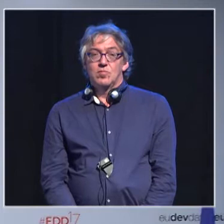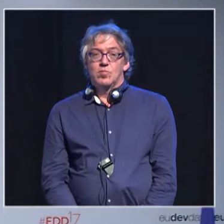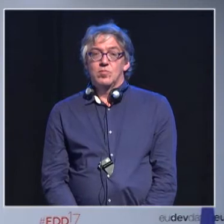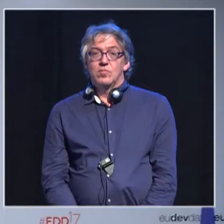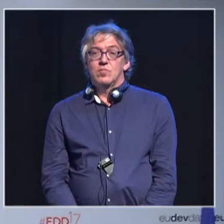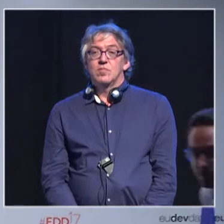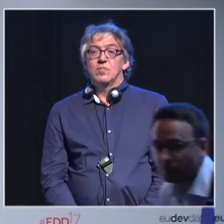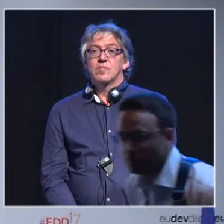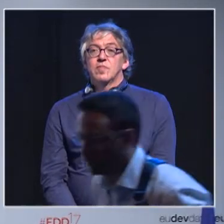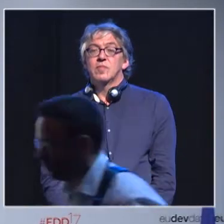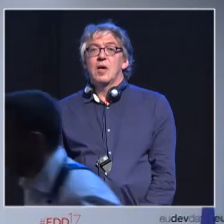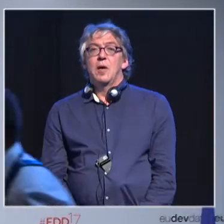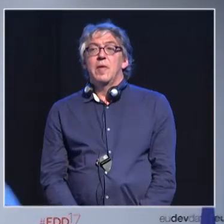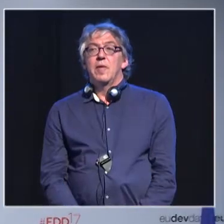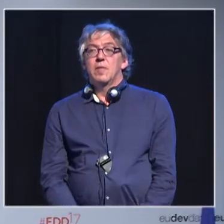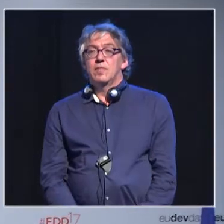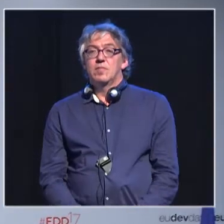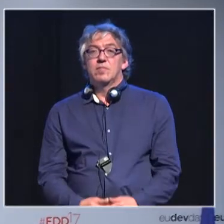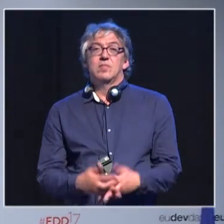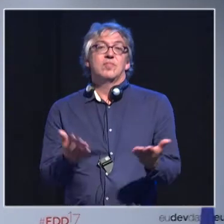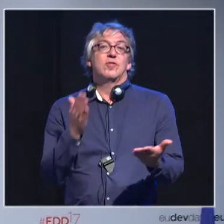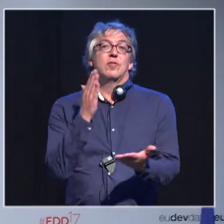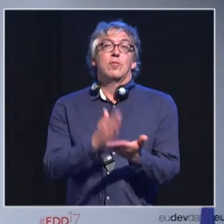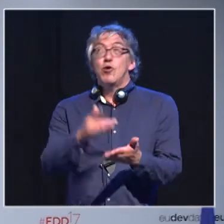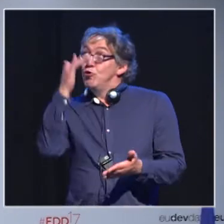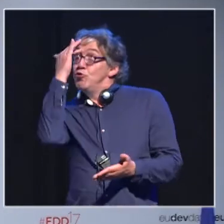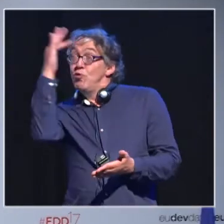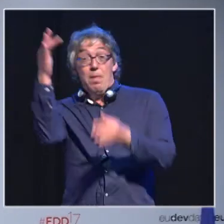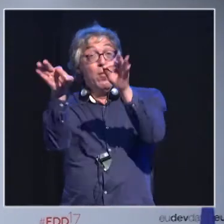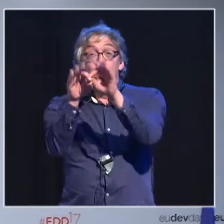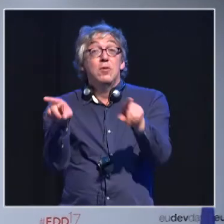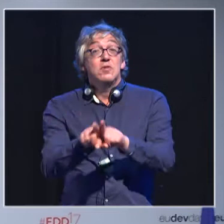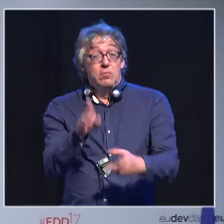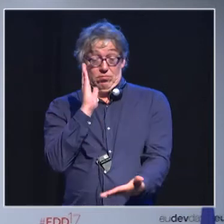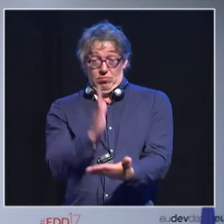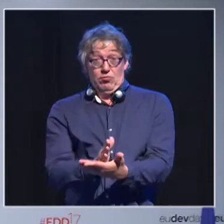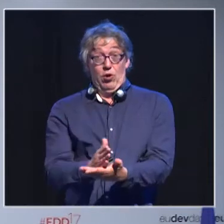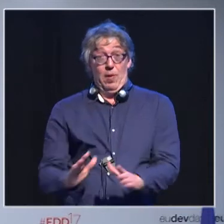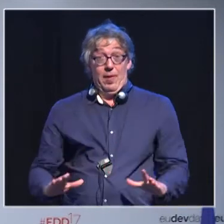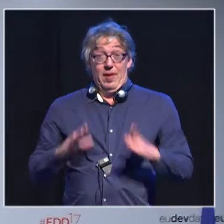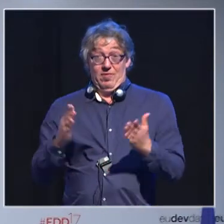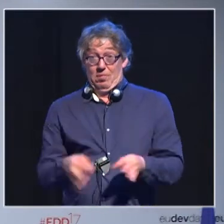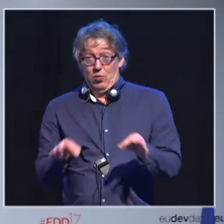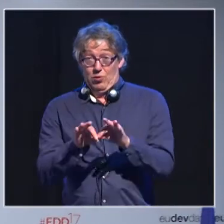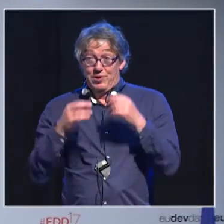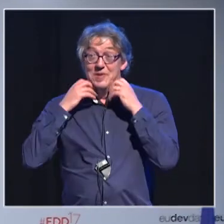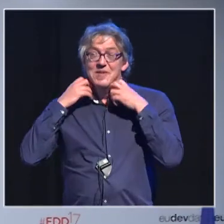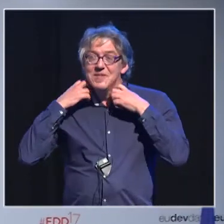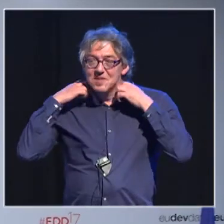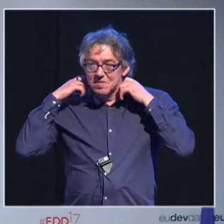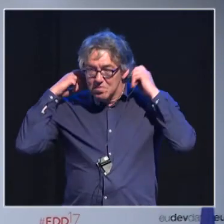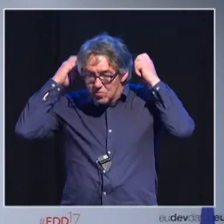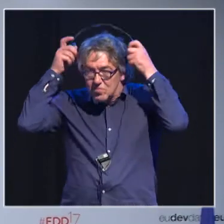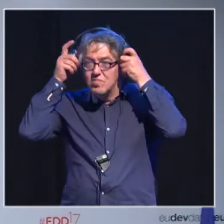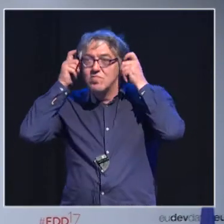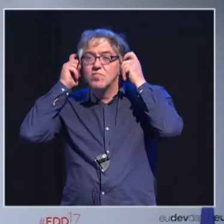It's not just about the reaction, but it's also about the reality. I very much appreciate what he said, but this was